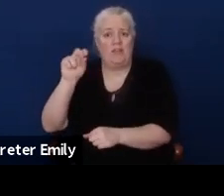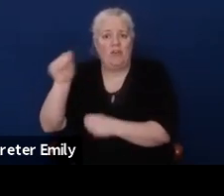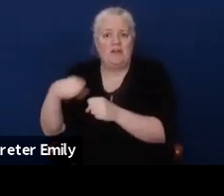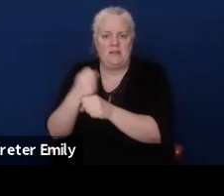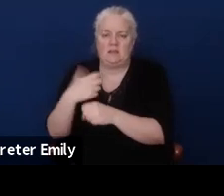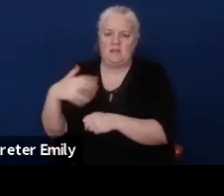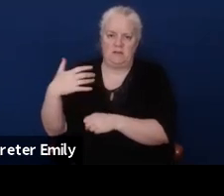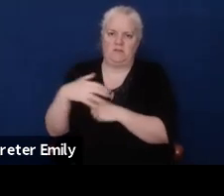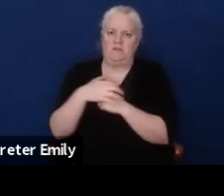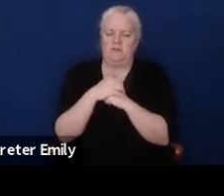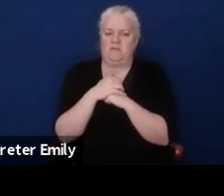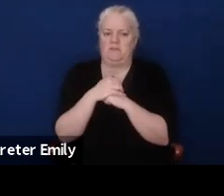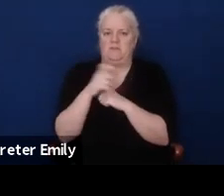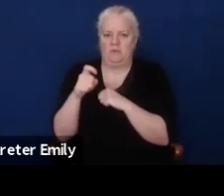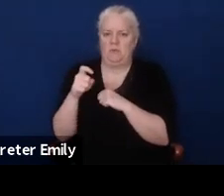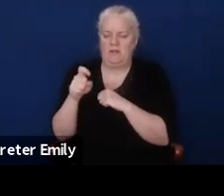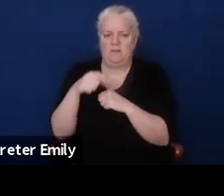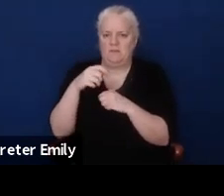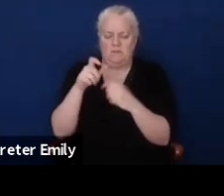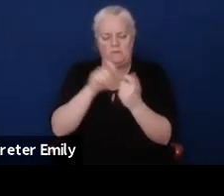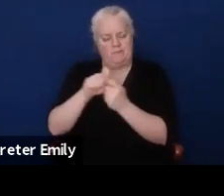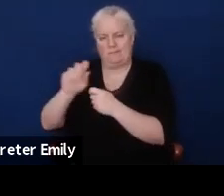years. So you need to know everything.